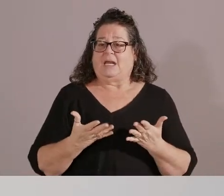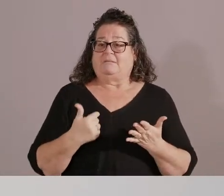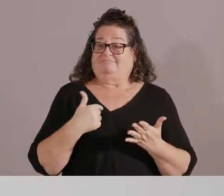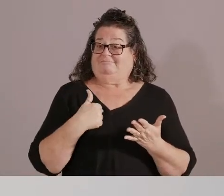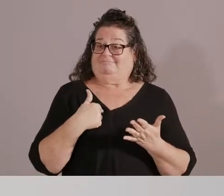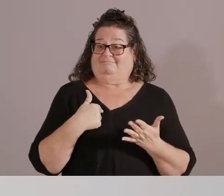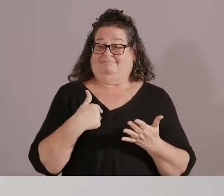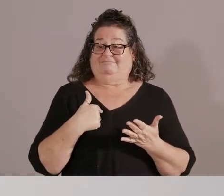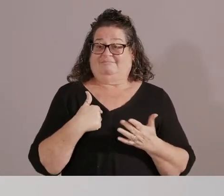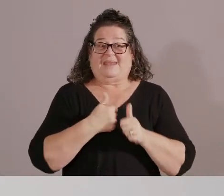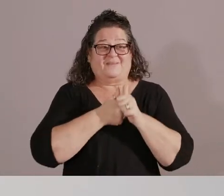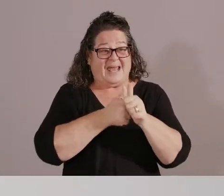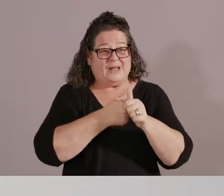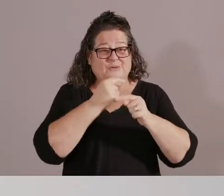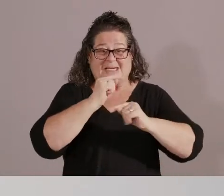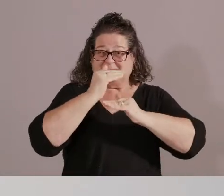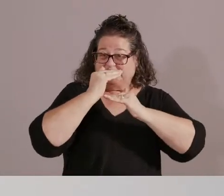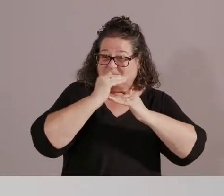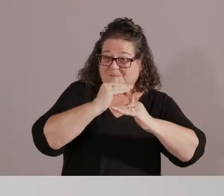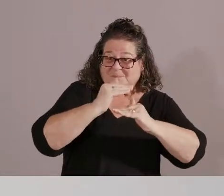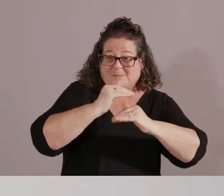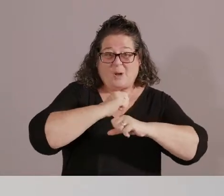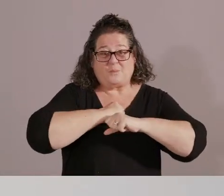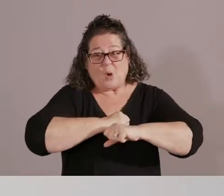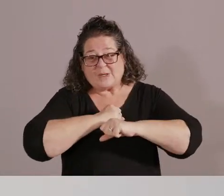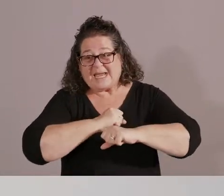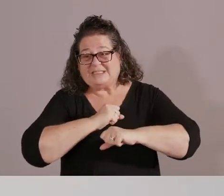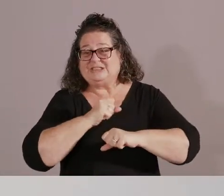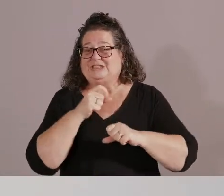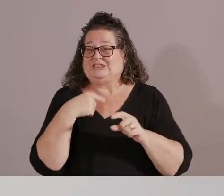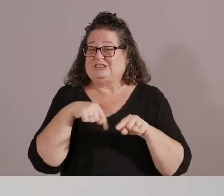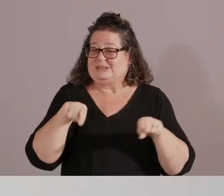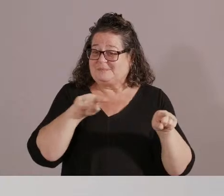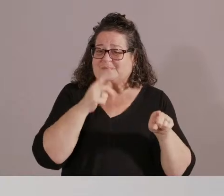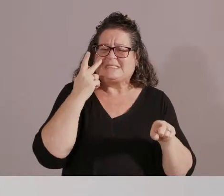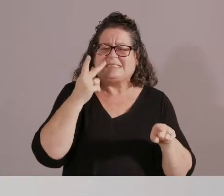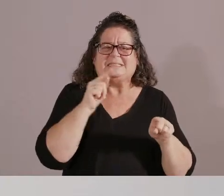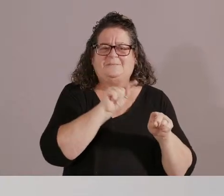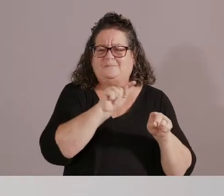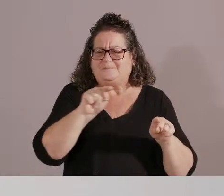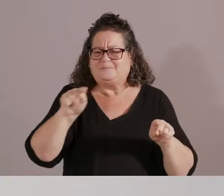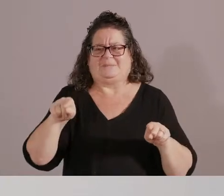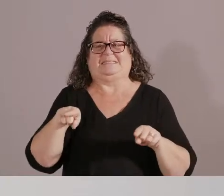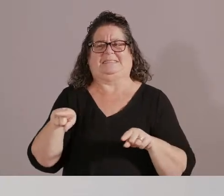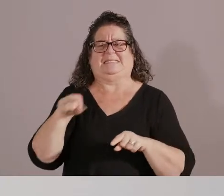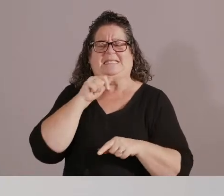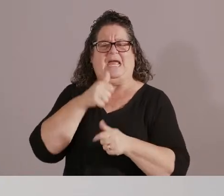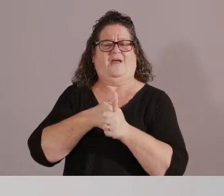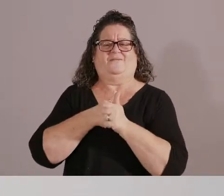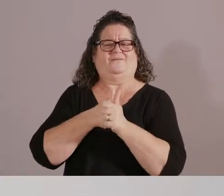see others who are out there that aren't following the mitigation strategies, and I wish everybody would.